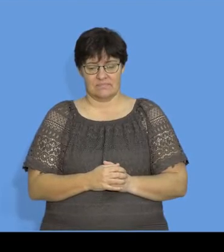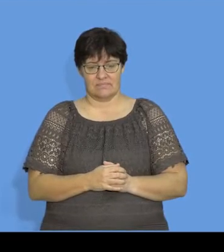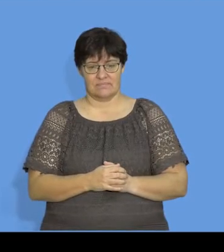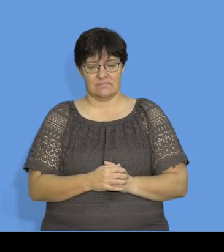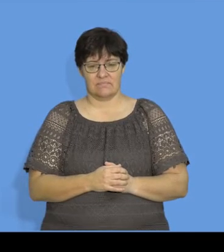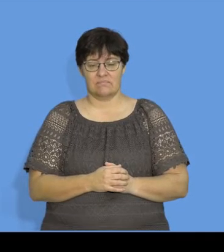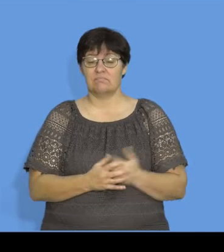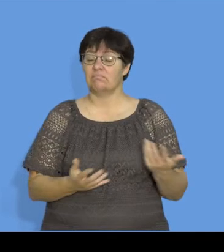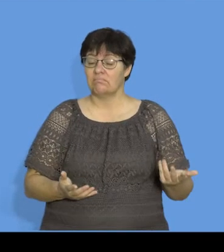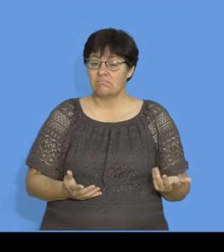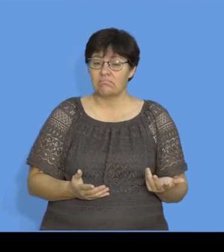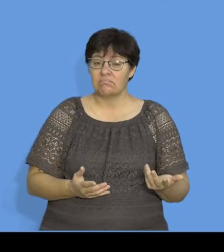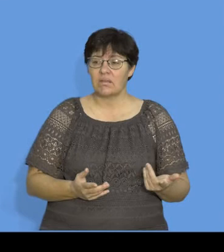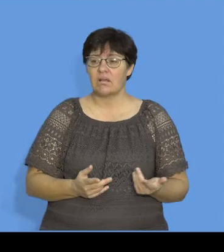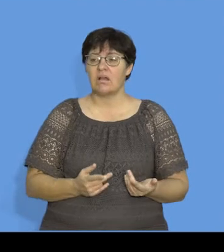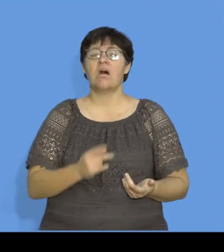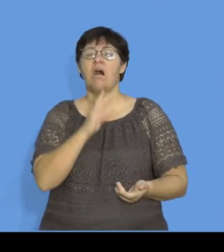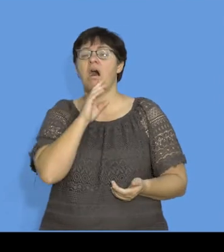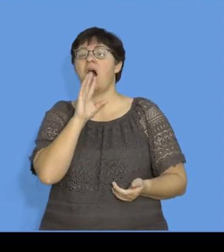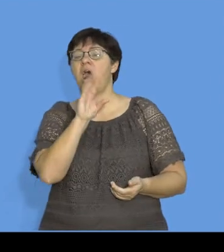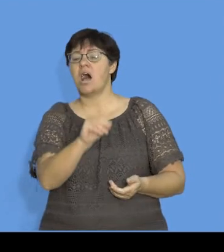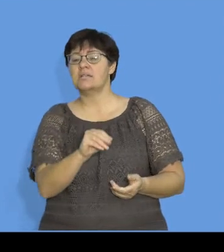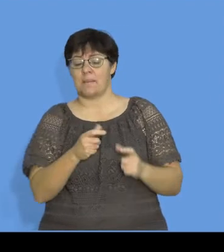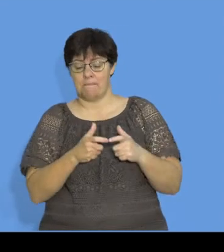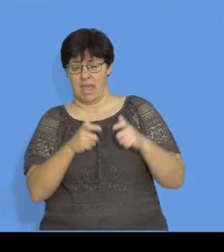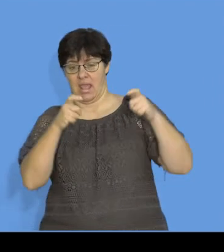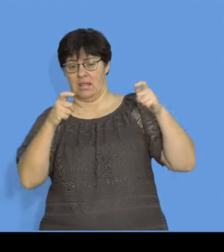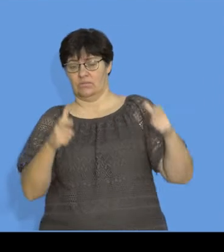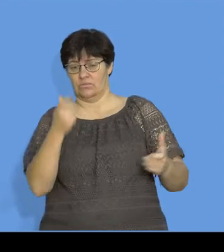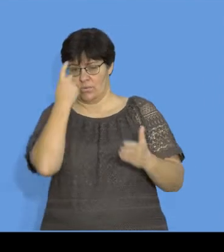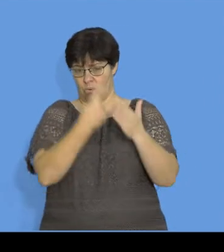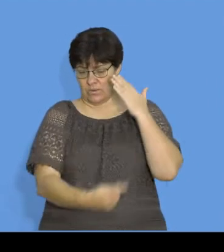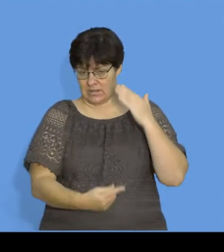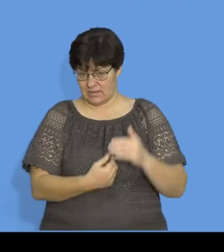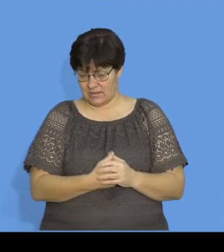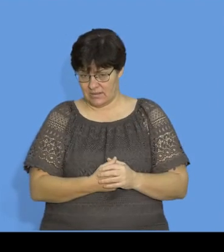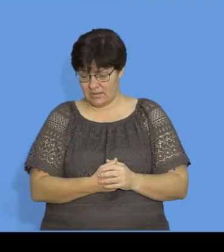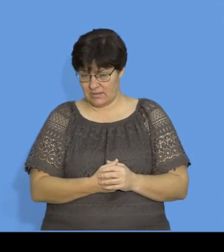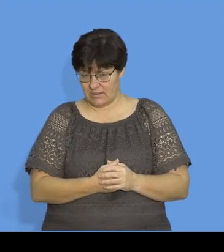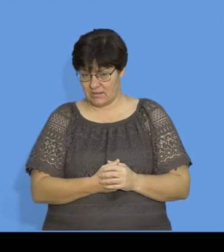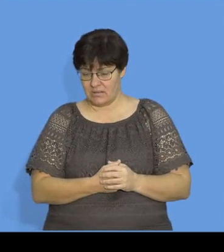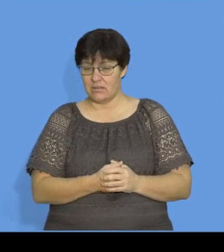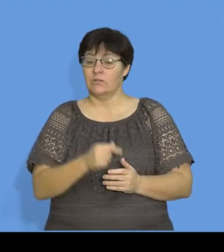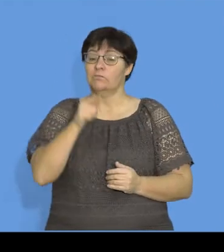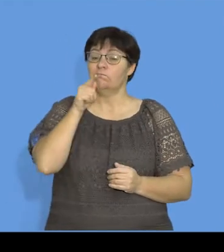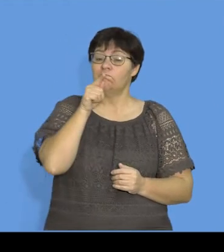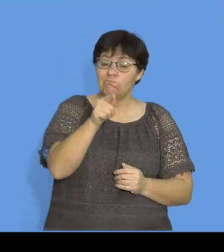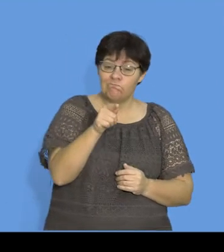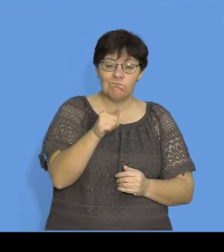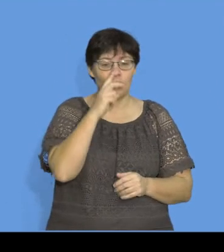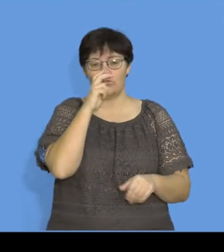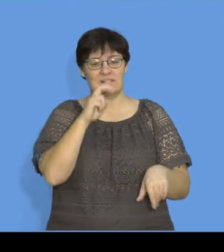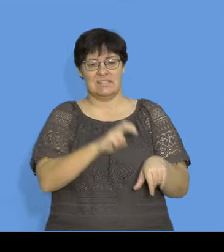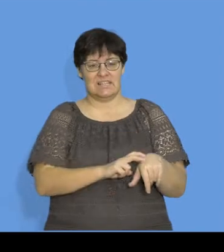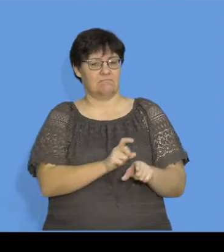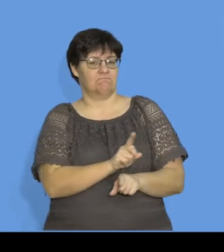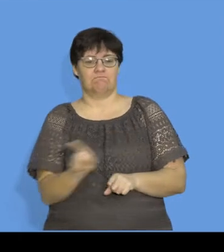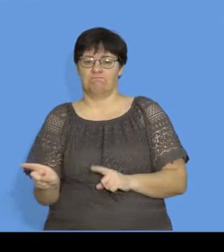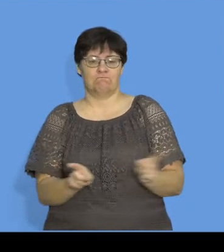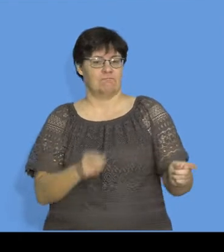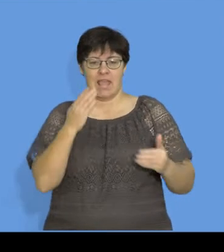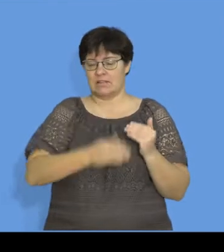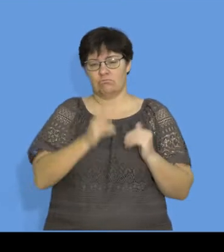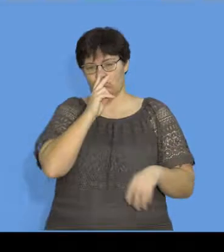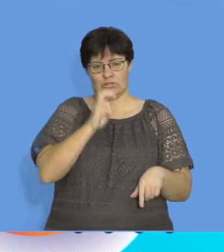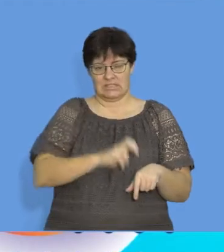If you are only asked for magnitude, then you do not need to give me a direction at